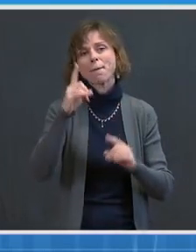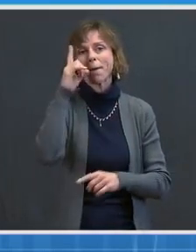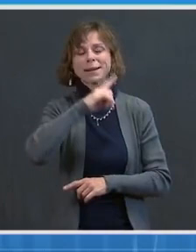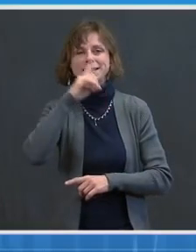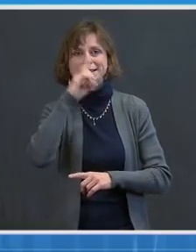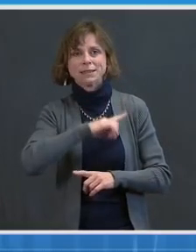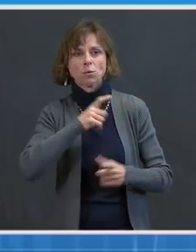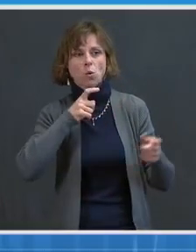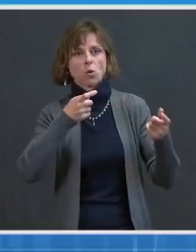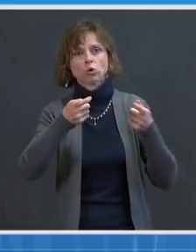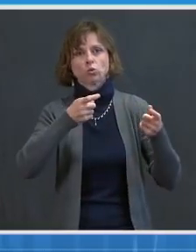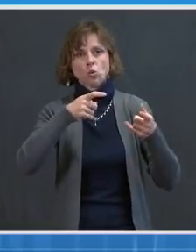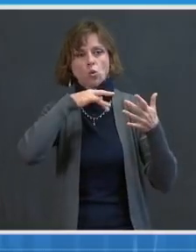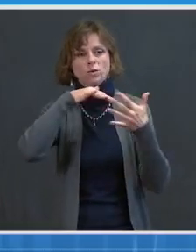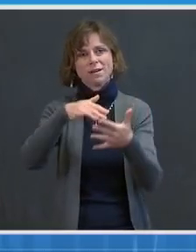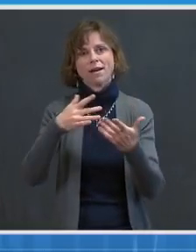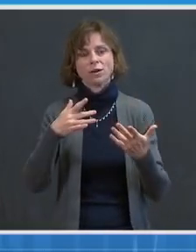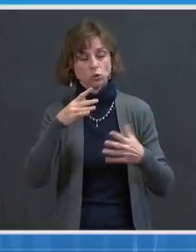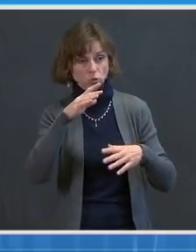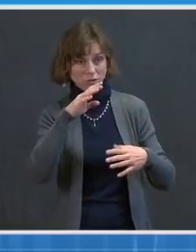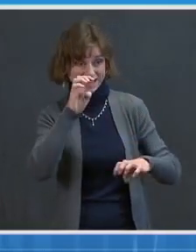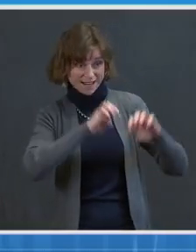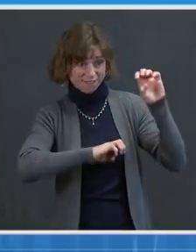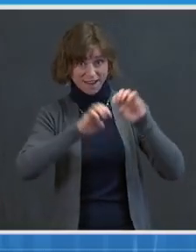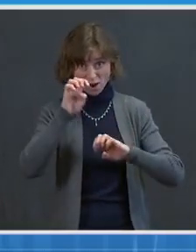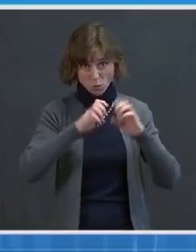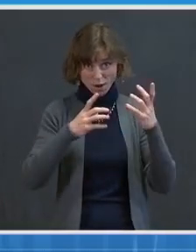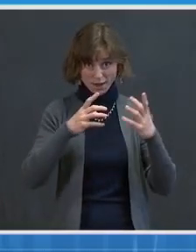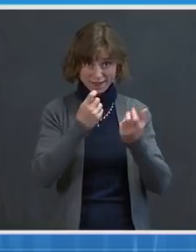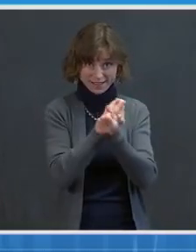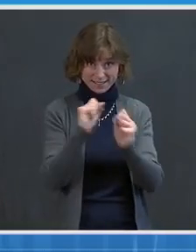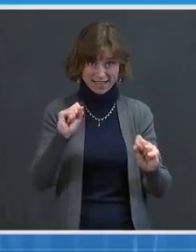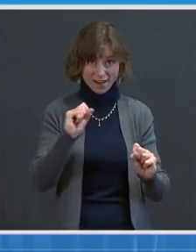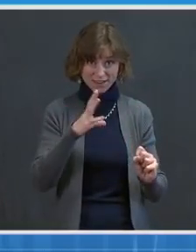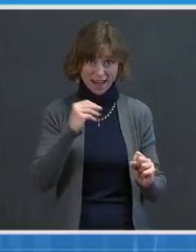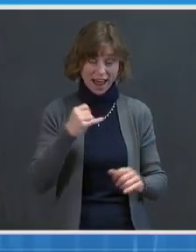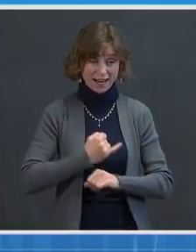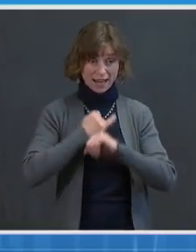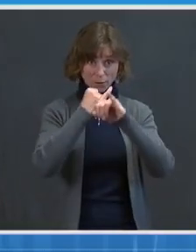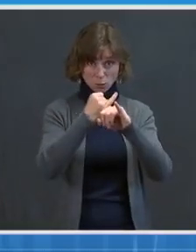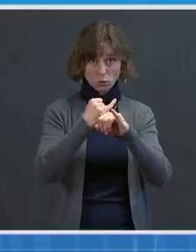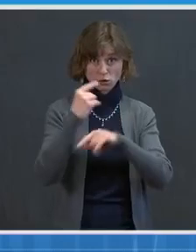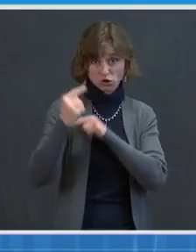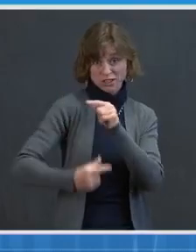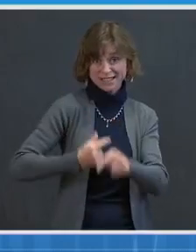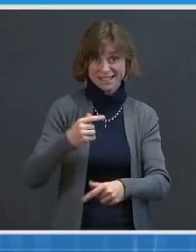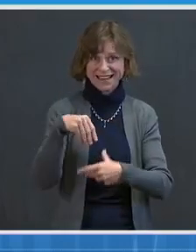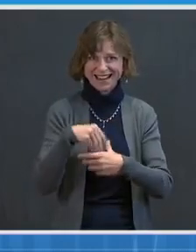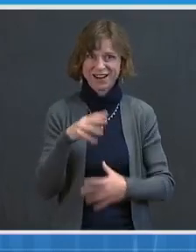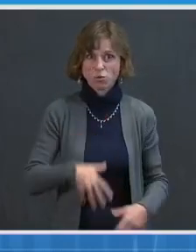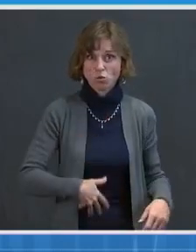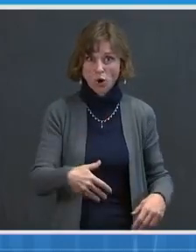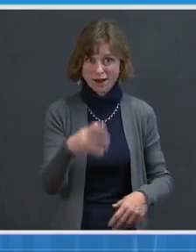ago, to evaluate safety and immunogenicity in pregnant individuals. Also, as I mentioned in a